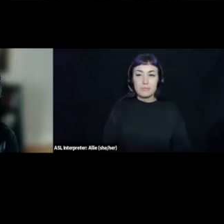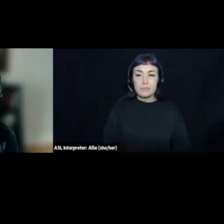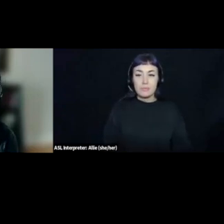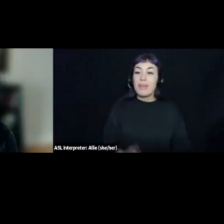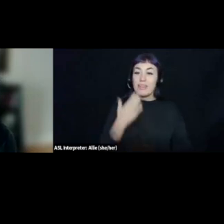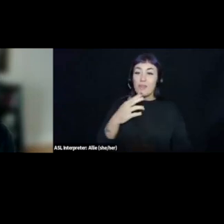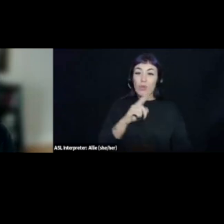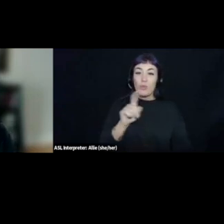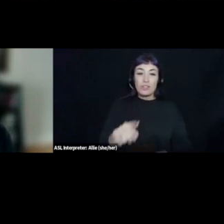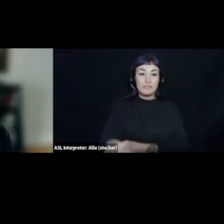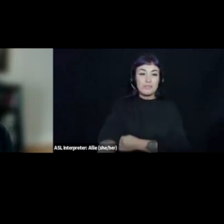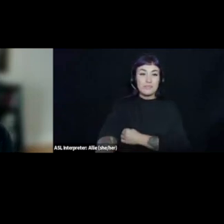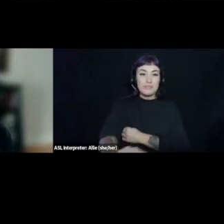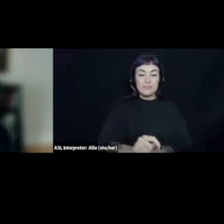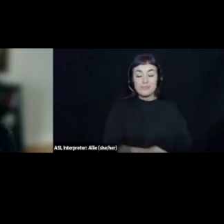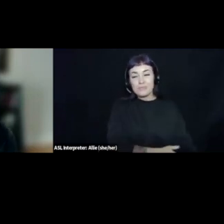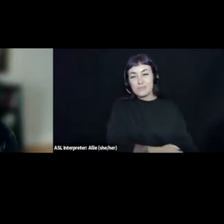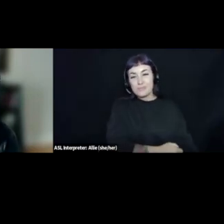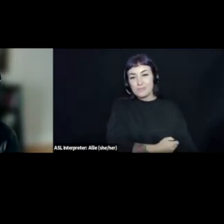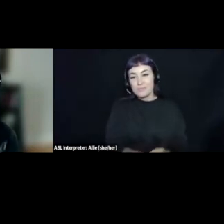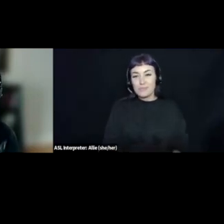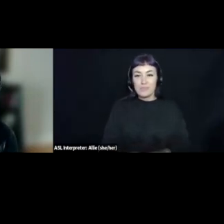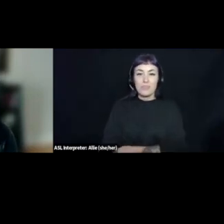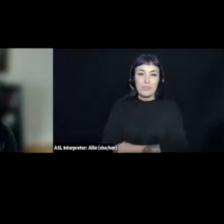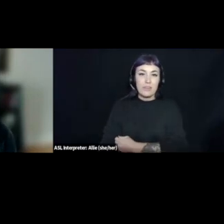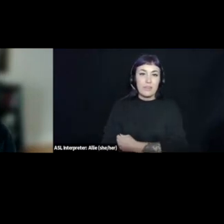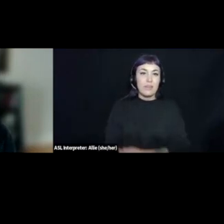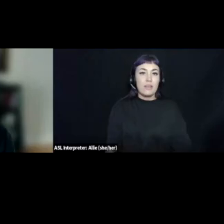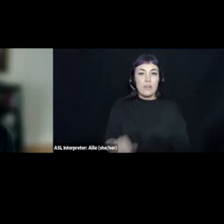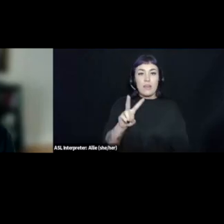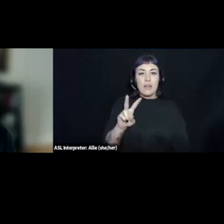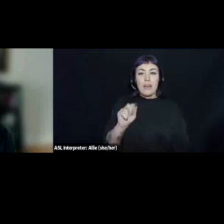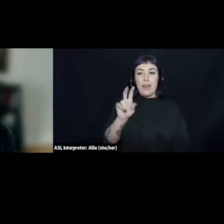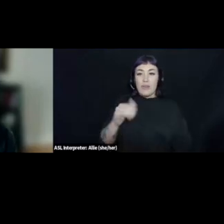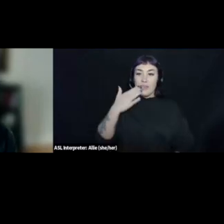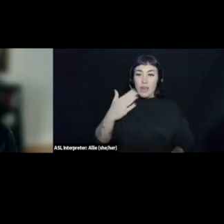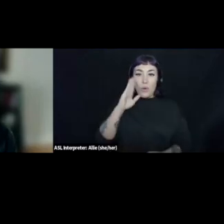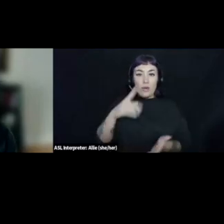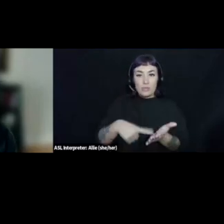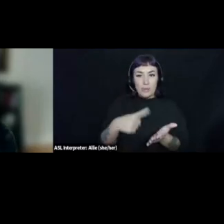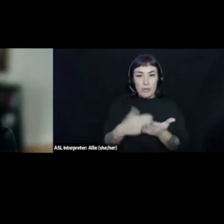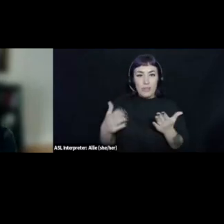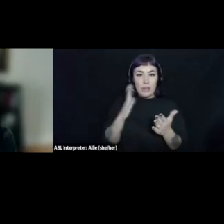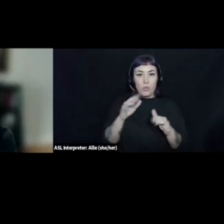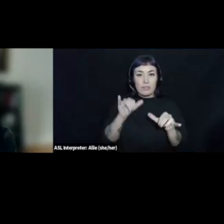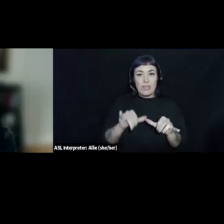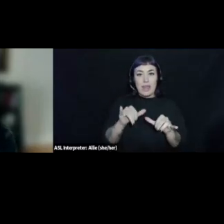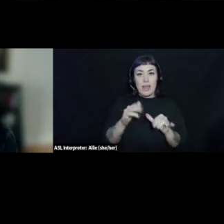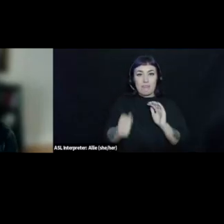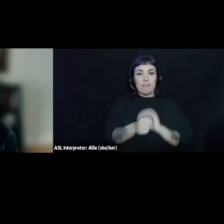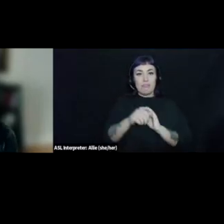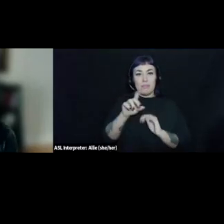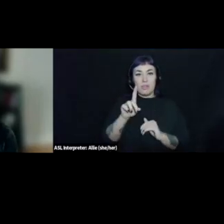Thank you for that question. Thank you. I just know that sometimes things can stay dormant.